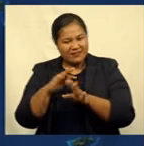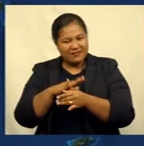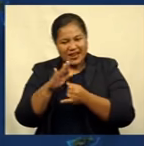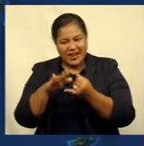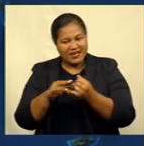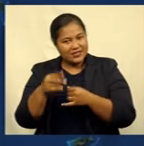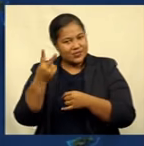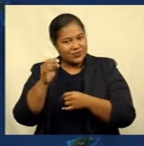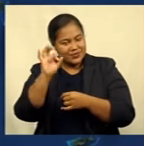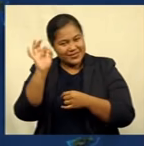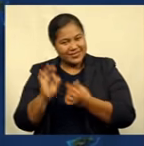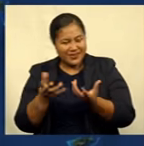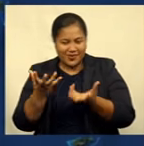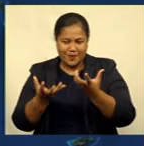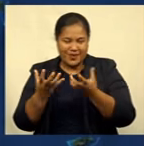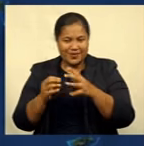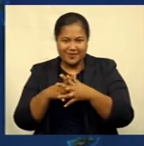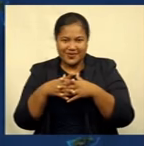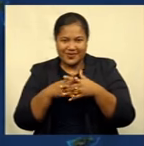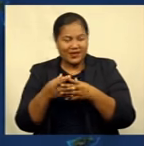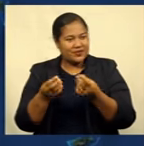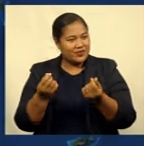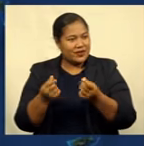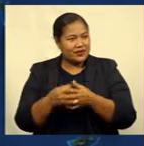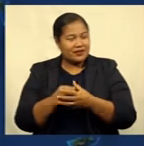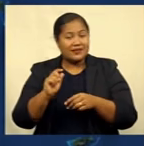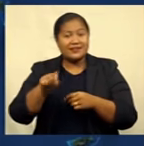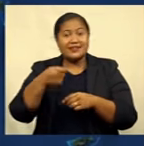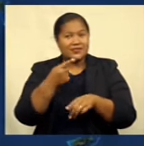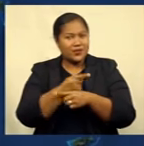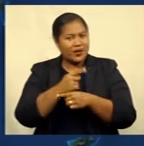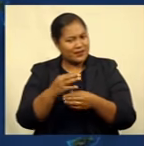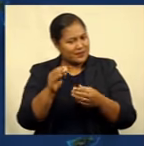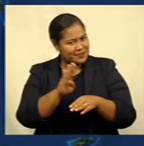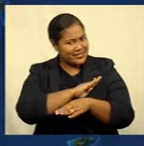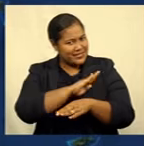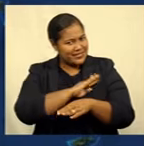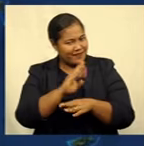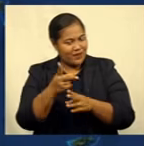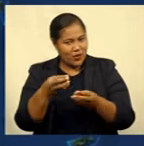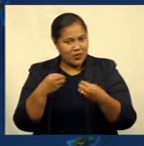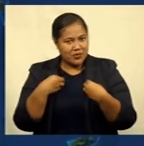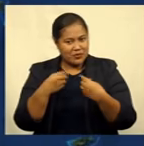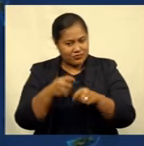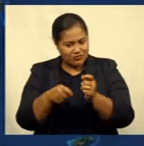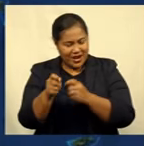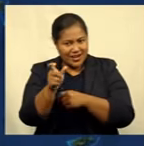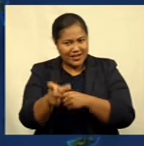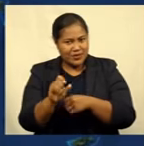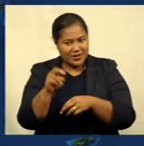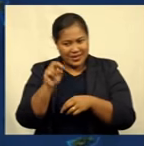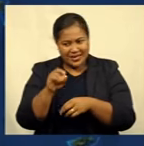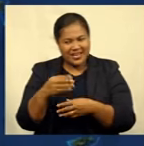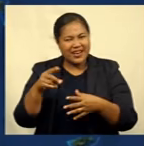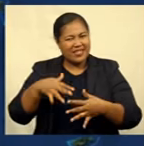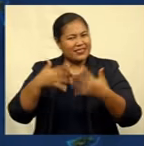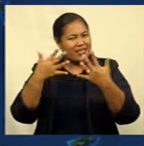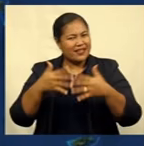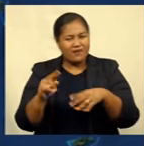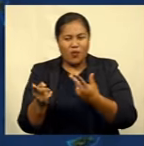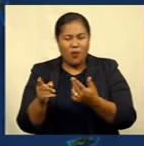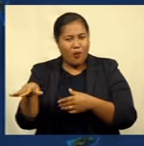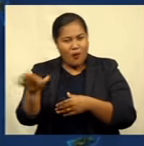against the US dollar. Next week again will be a busy one for traders as we expect key economic data from all our trade